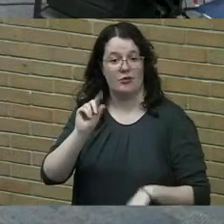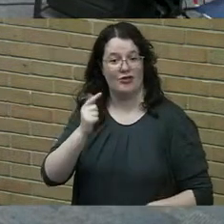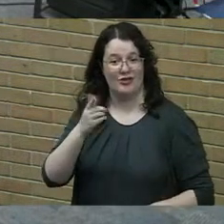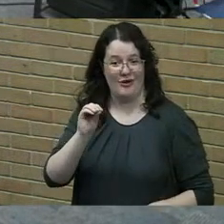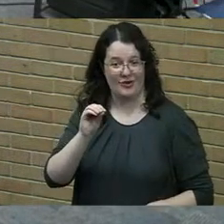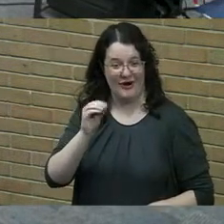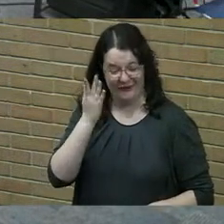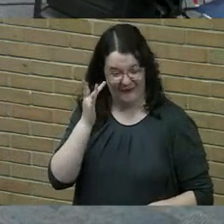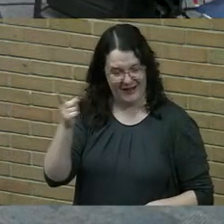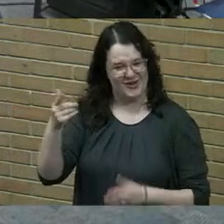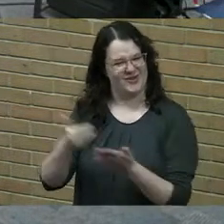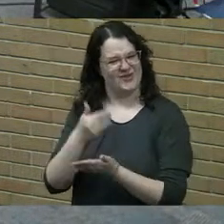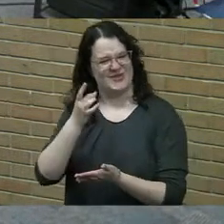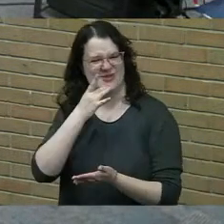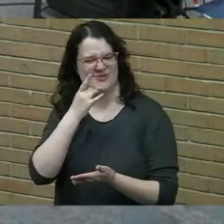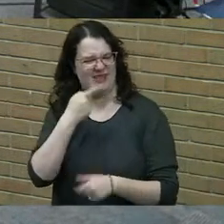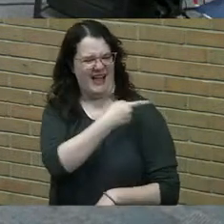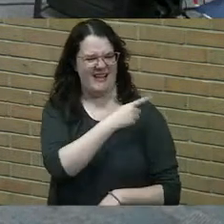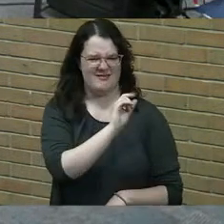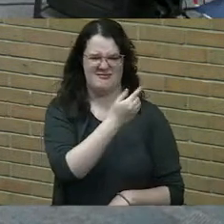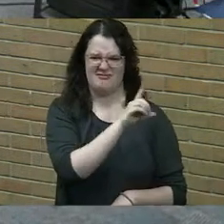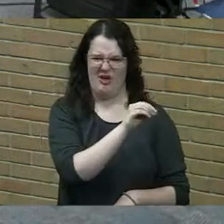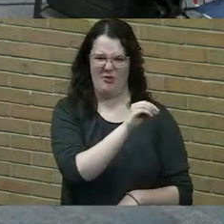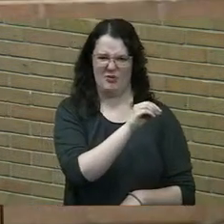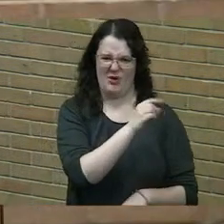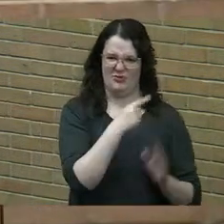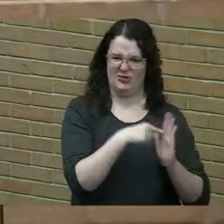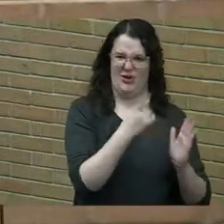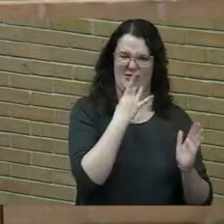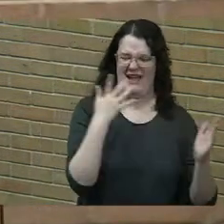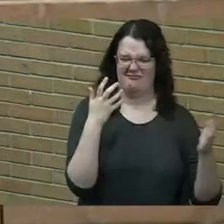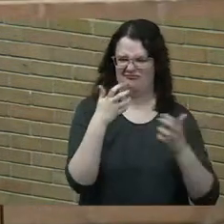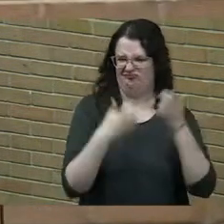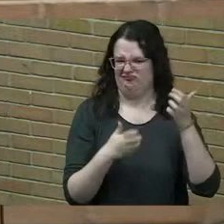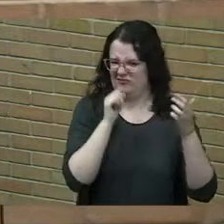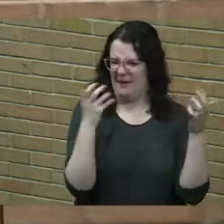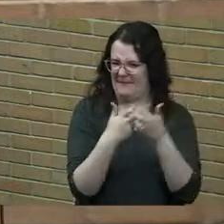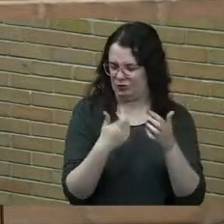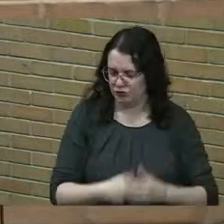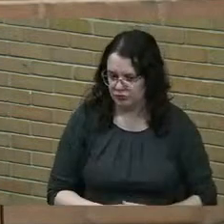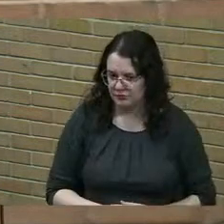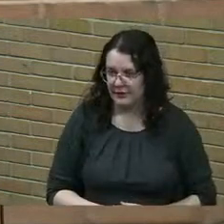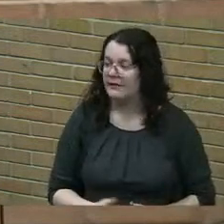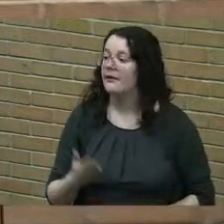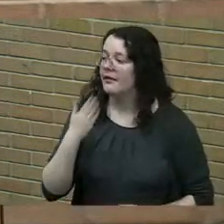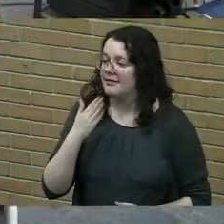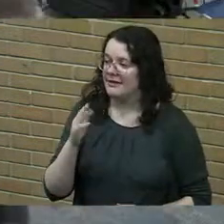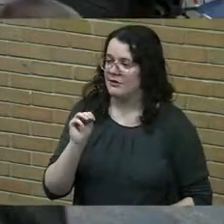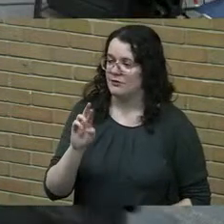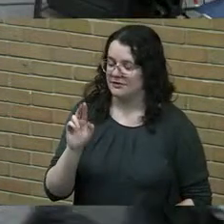these new lights take over that style. Thank you, Mr. Tedroff.